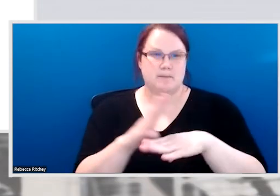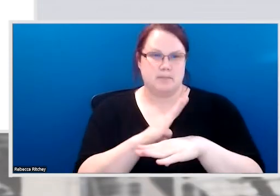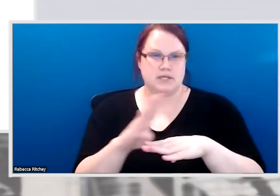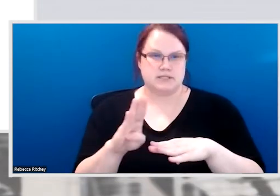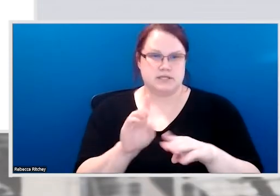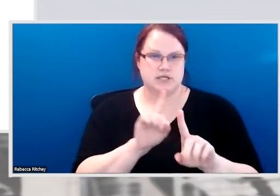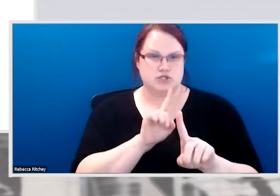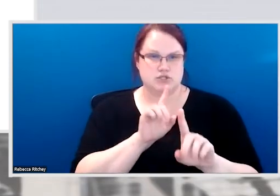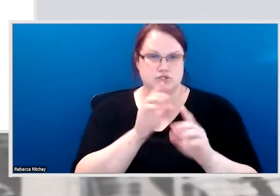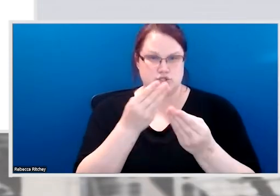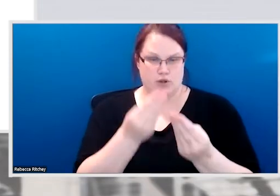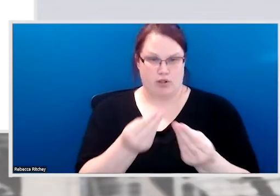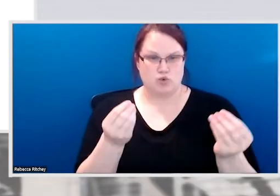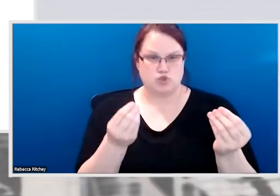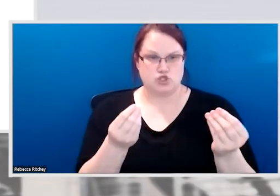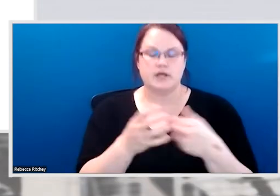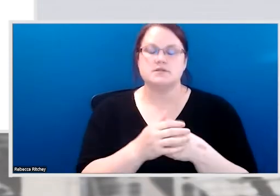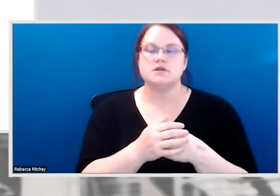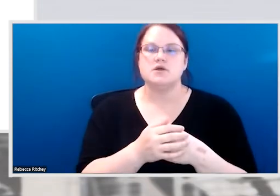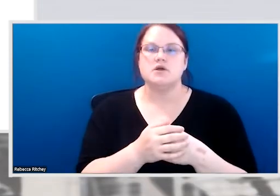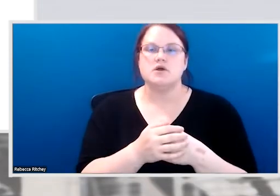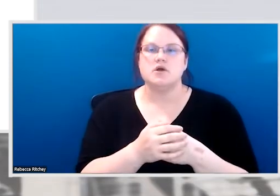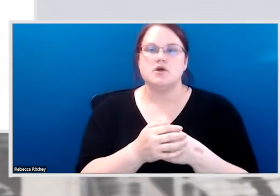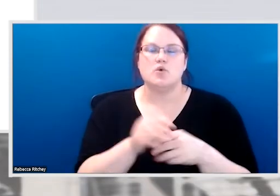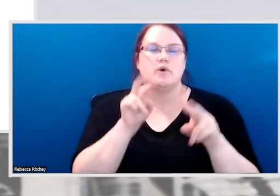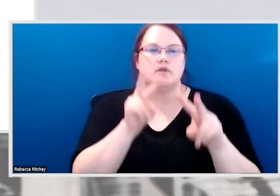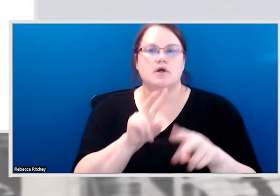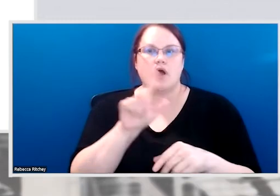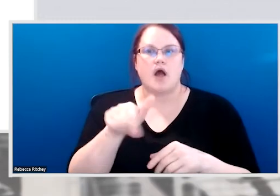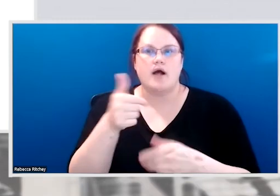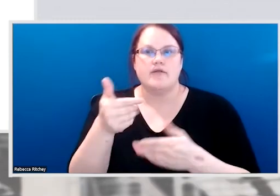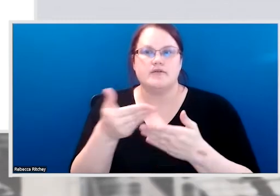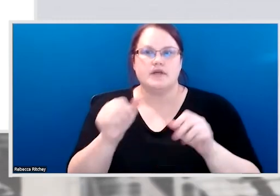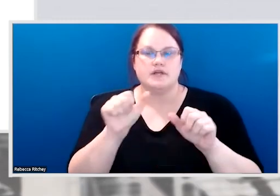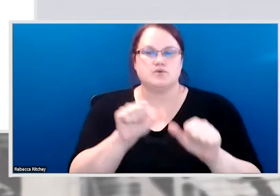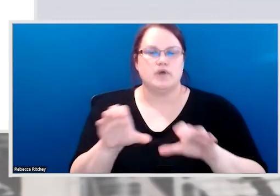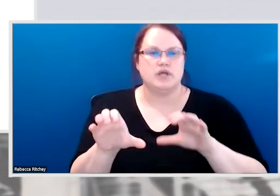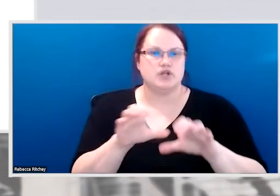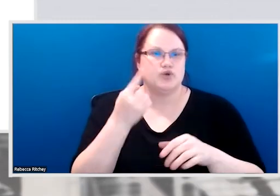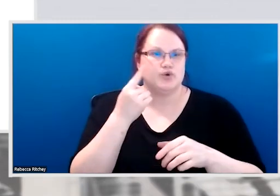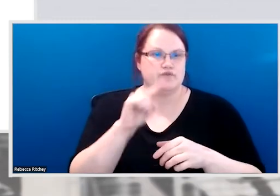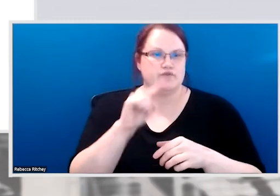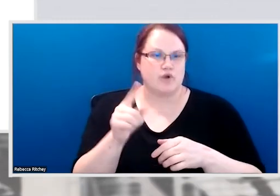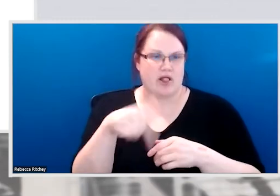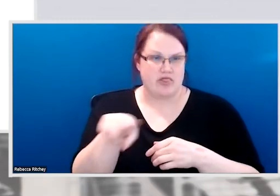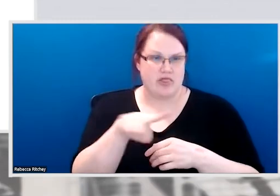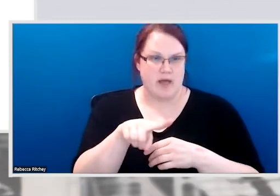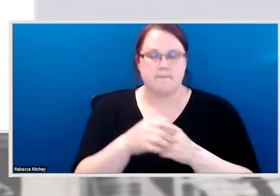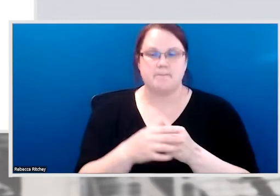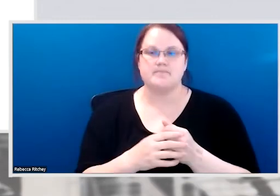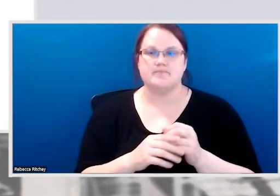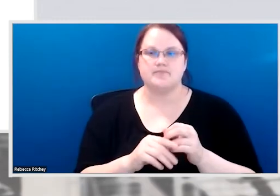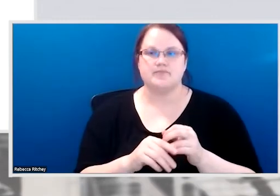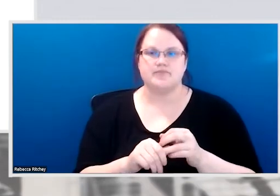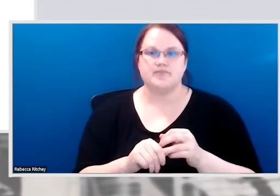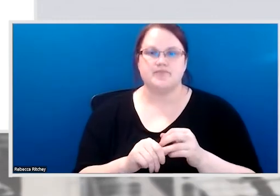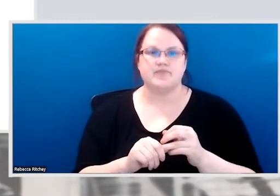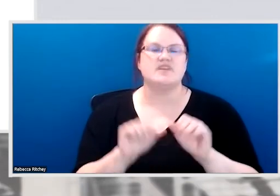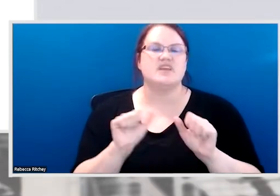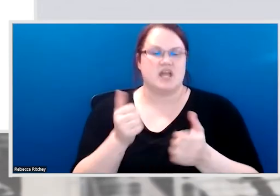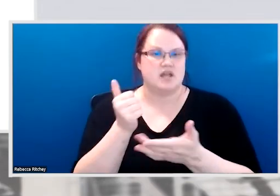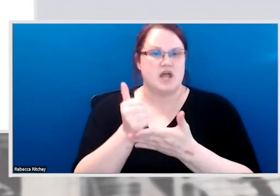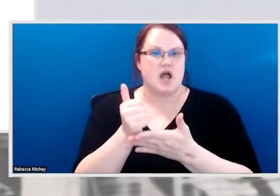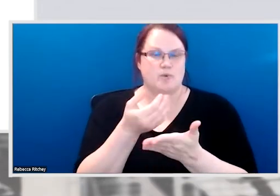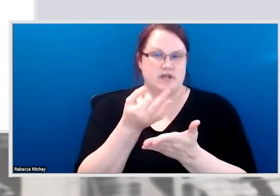at what's the other stuff we can do for entrepreneurs besides the financing or